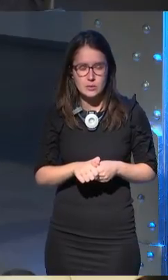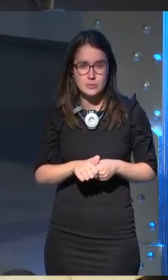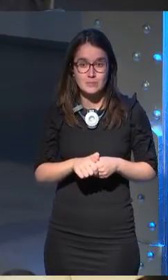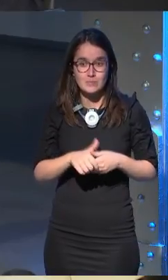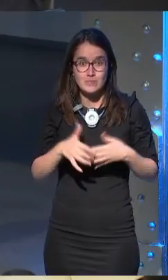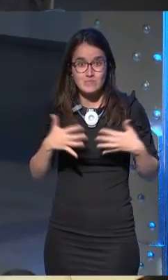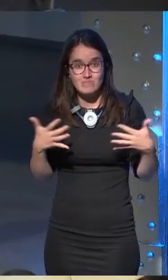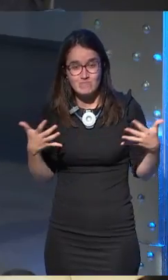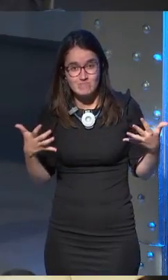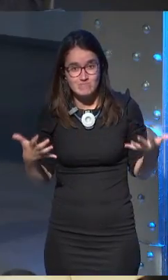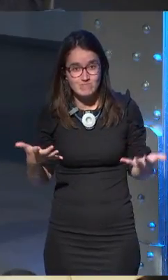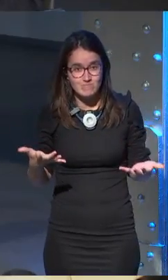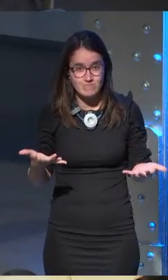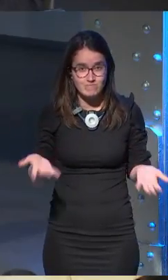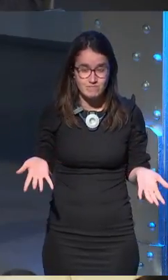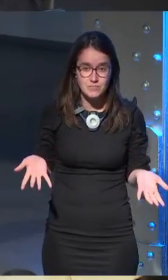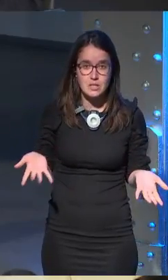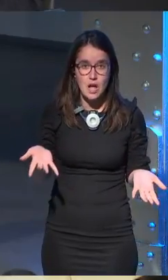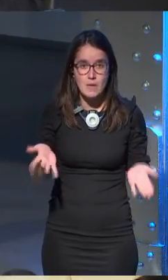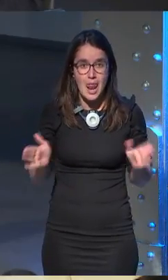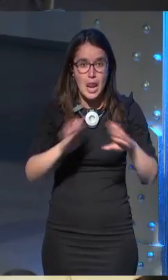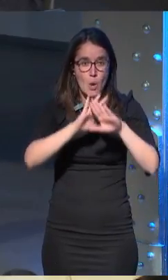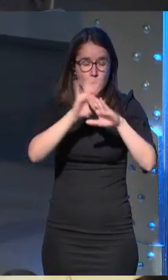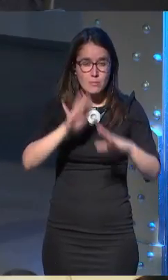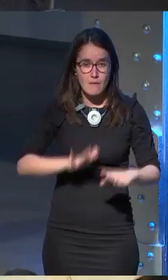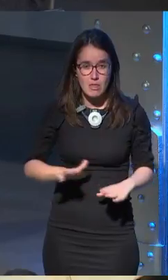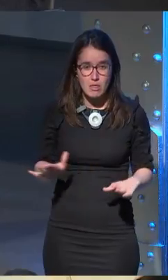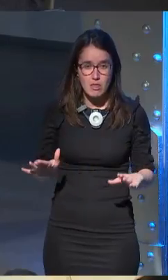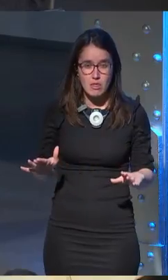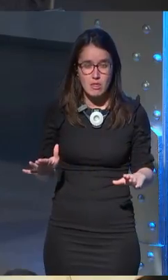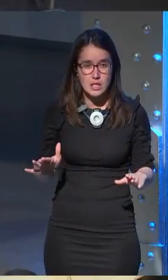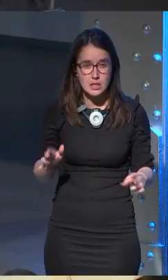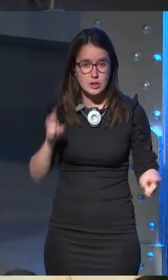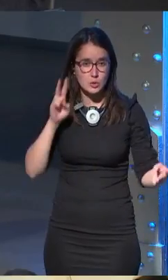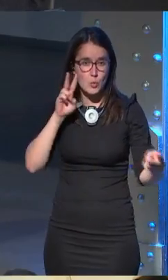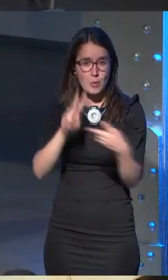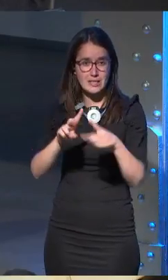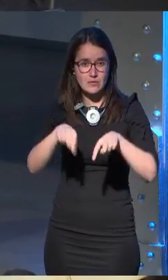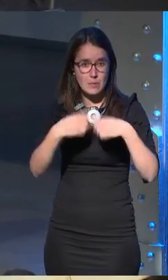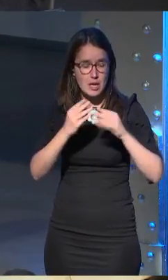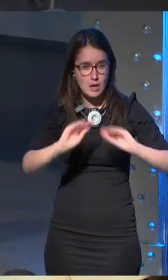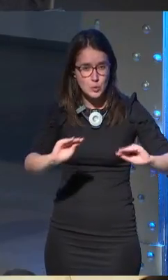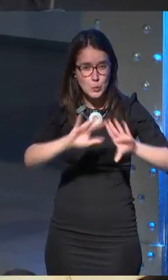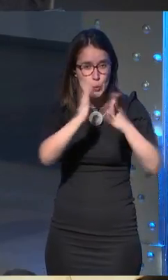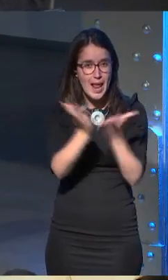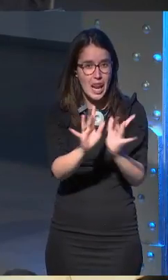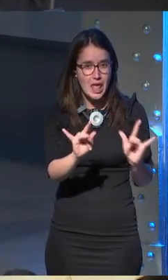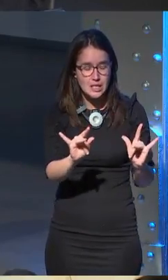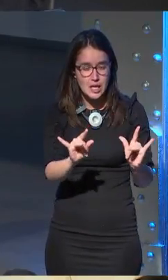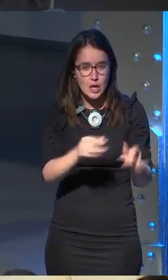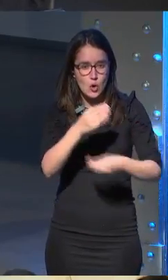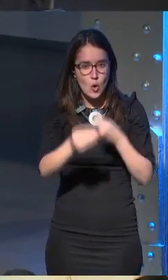You know, yeah, the last time you leave your family on Earth, you do it through a pane of glass. So